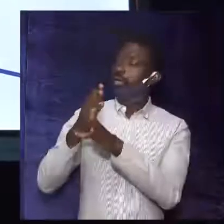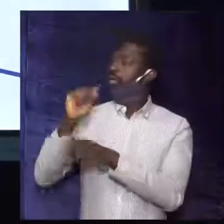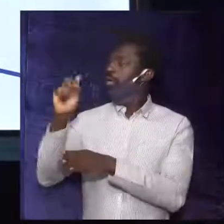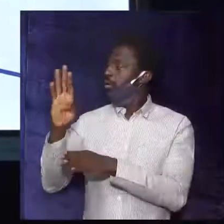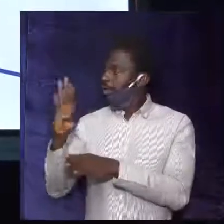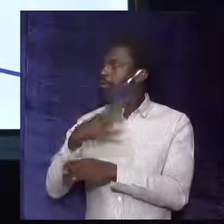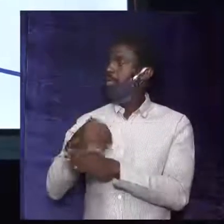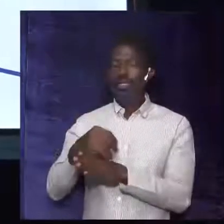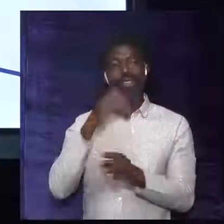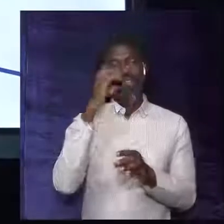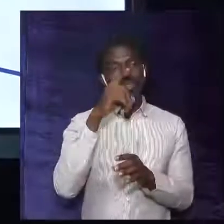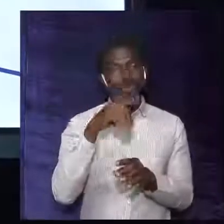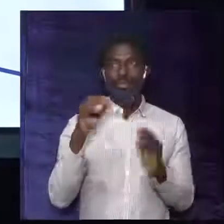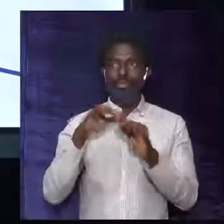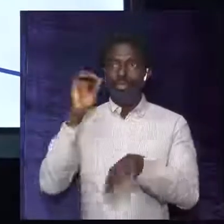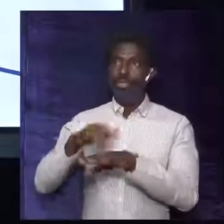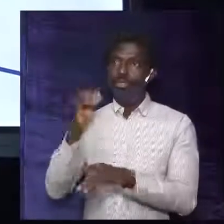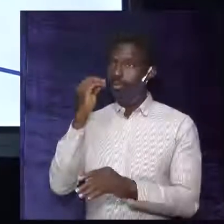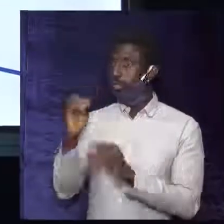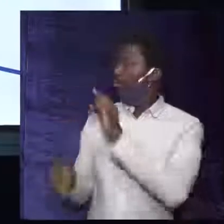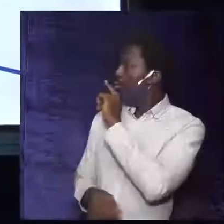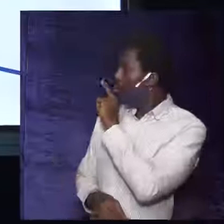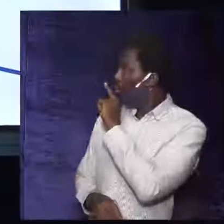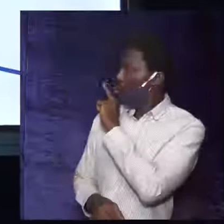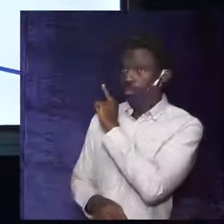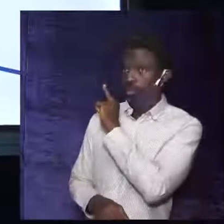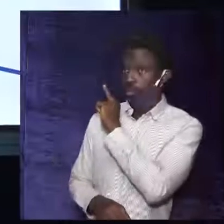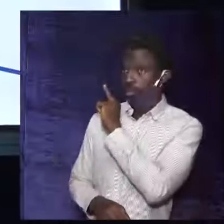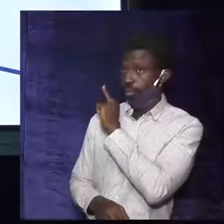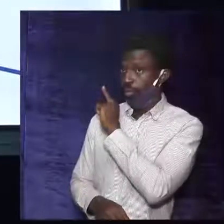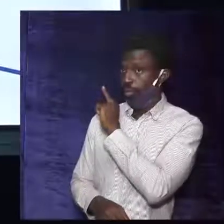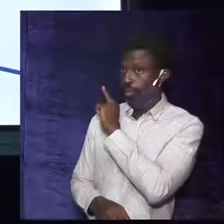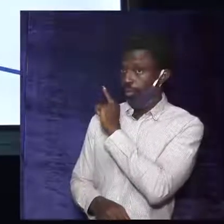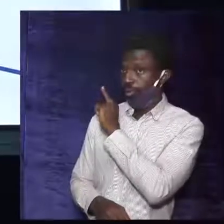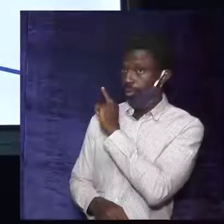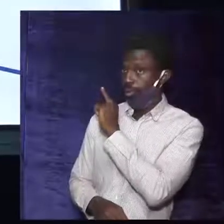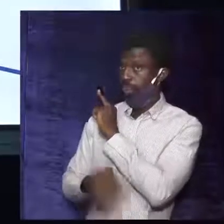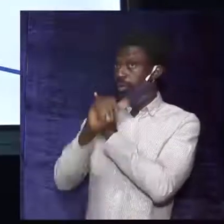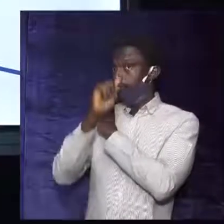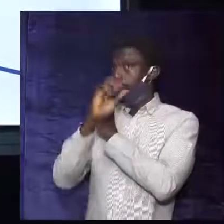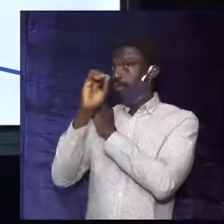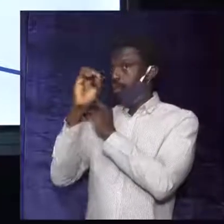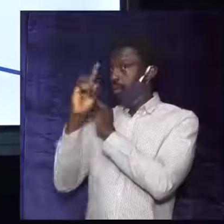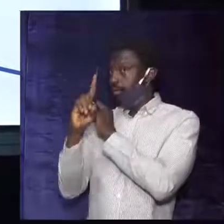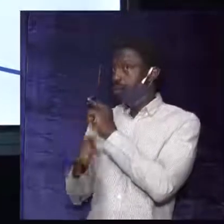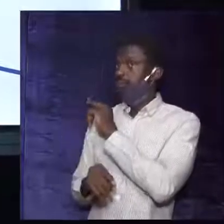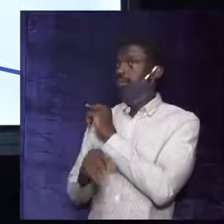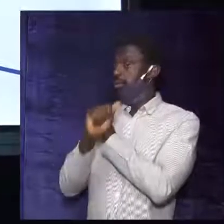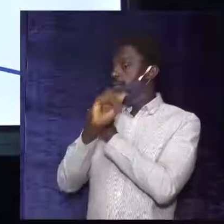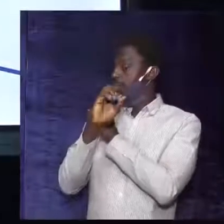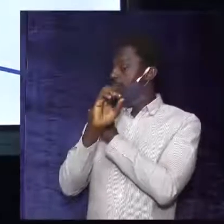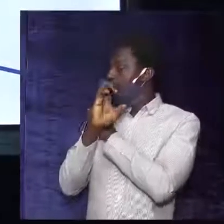Lines A, B, and C, they have said they meet at the point O and they form the angles. This is angle AOD, angle AOD. We